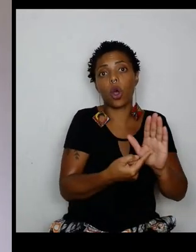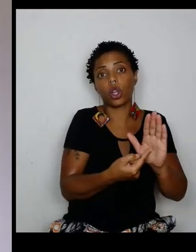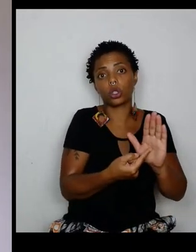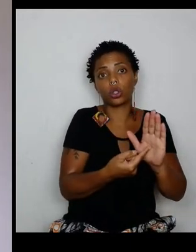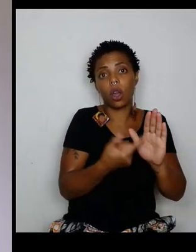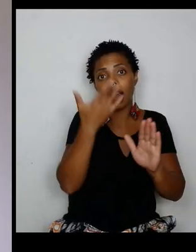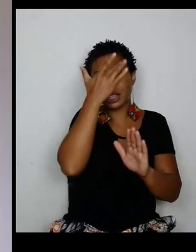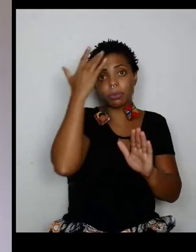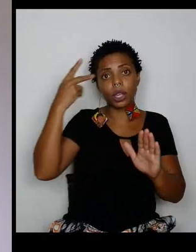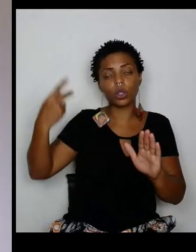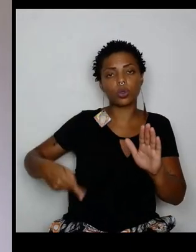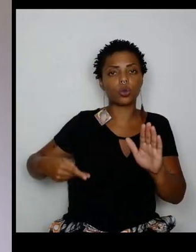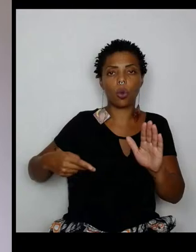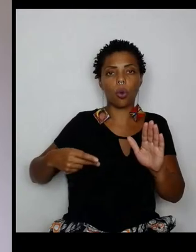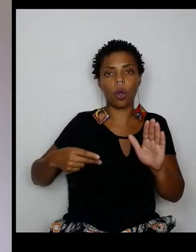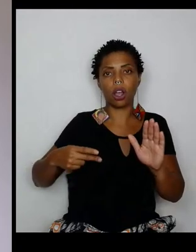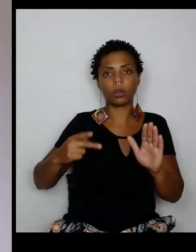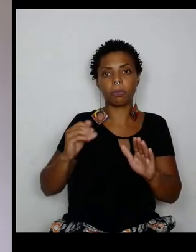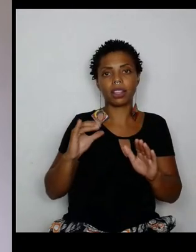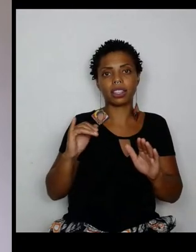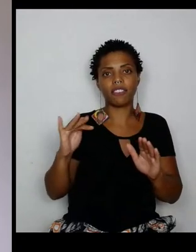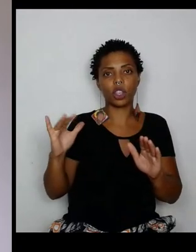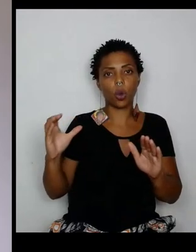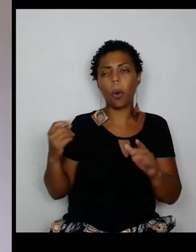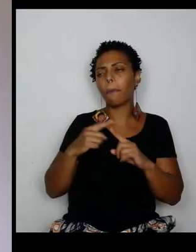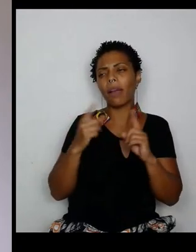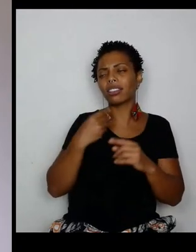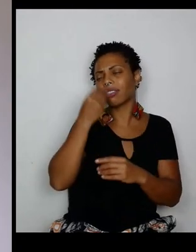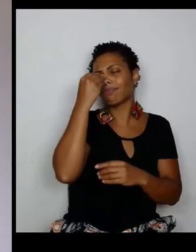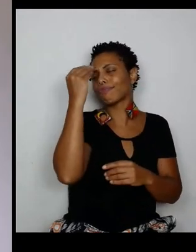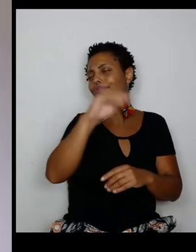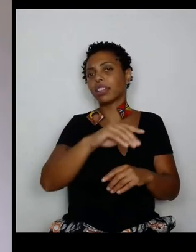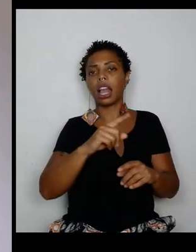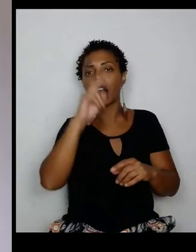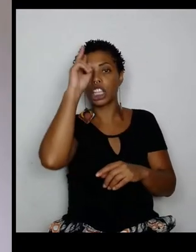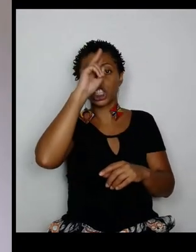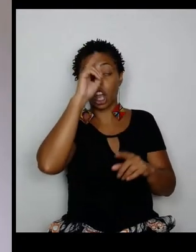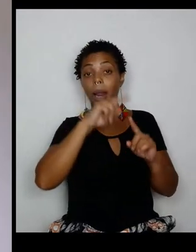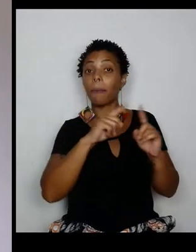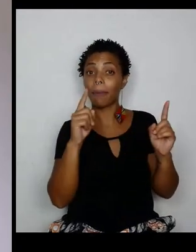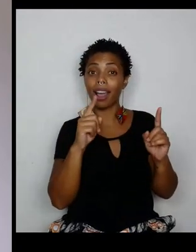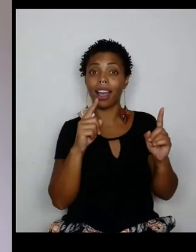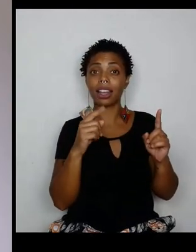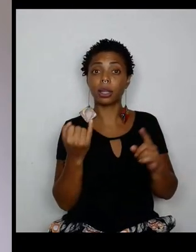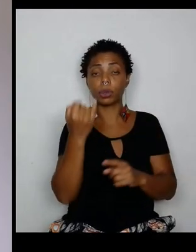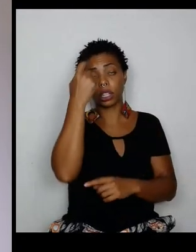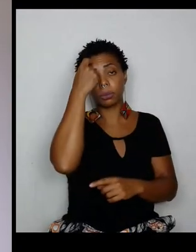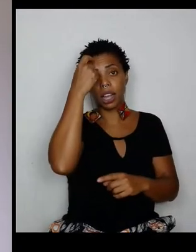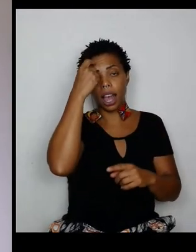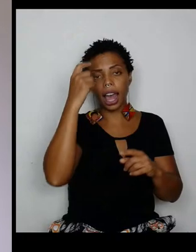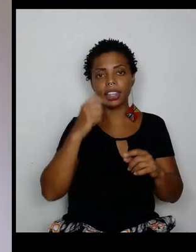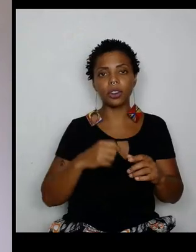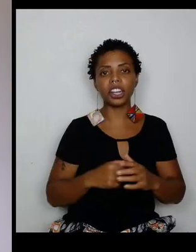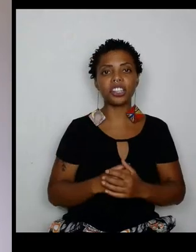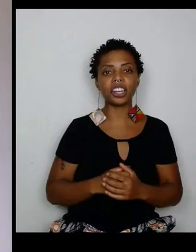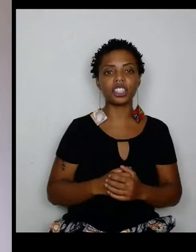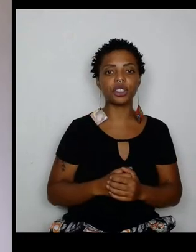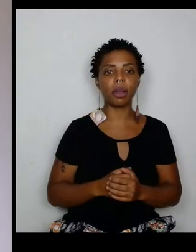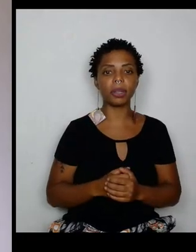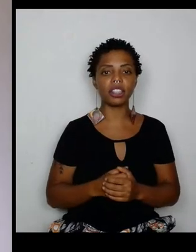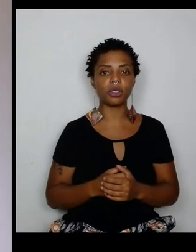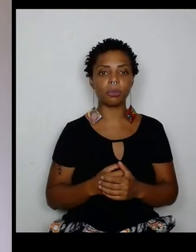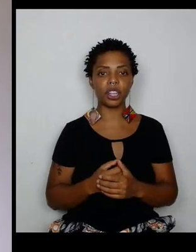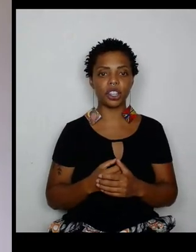think it is that capacity to think about doing that today that will actually um create a really dynamic